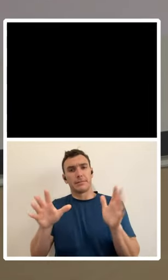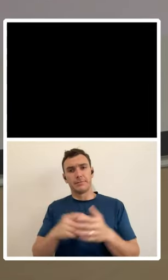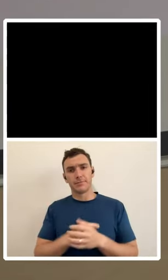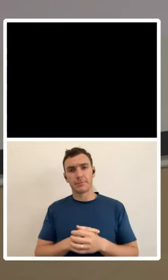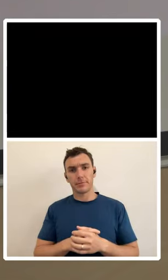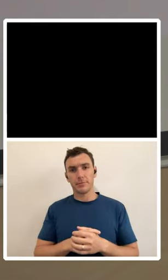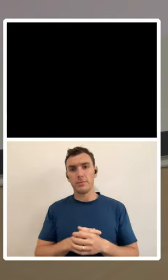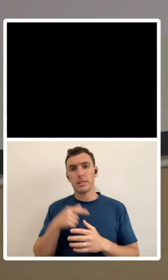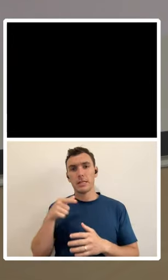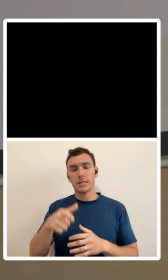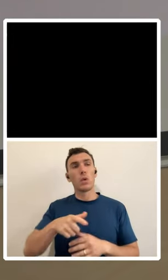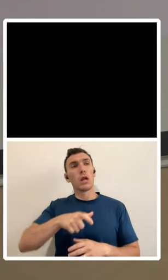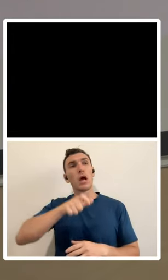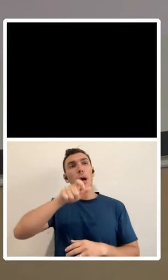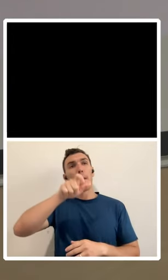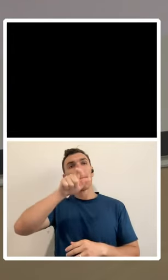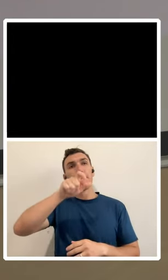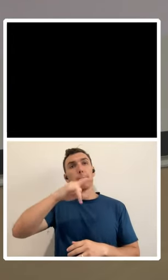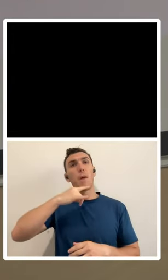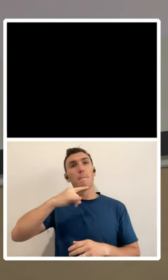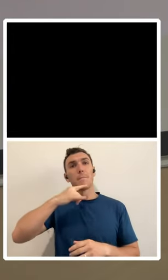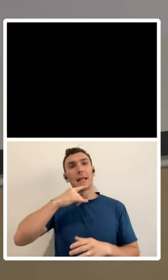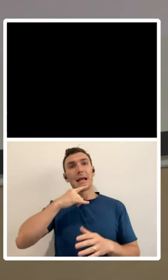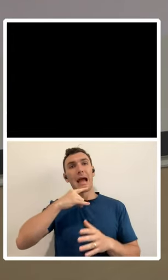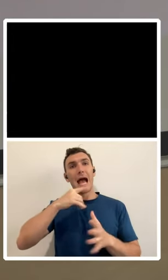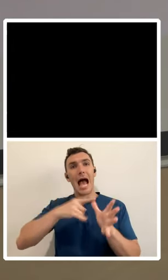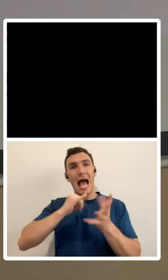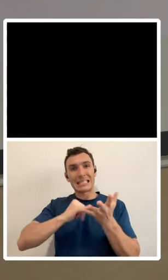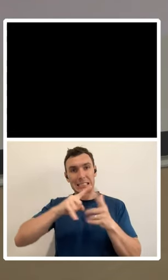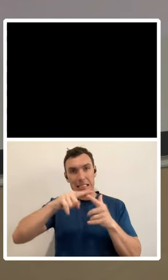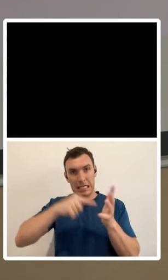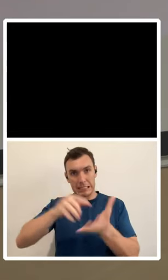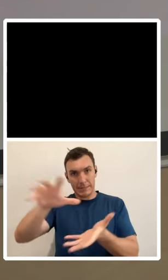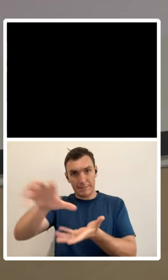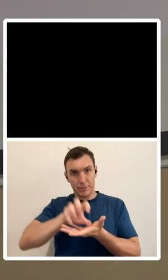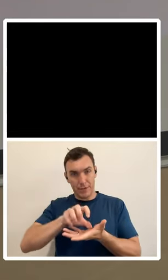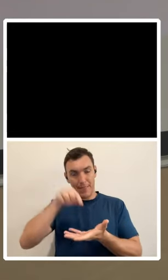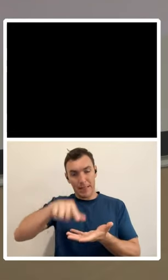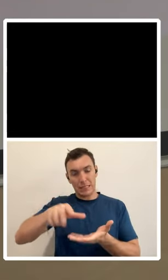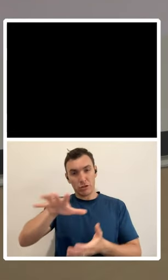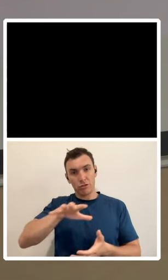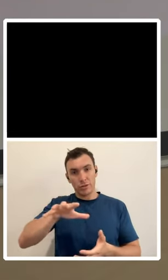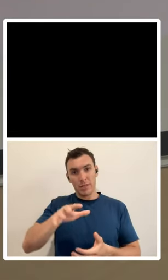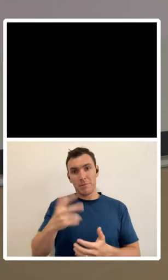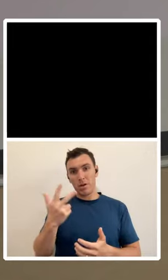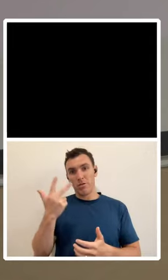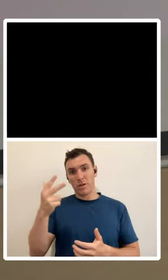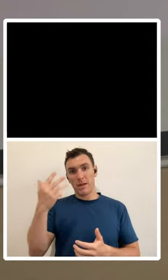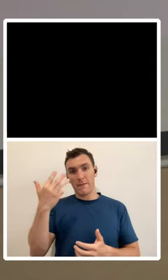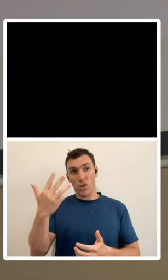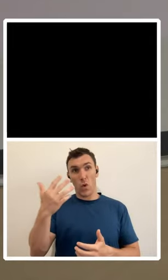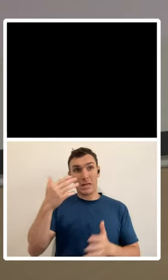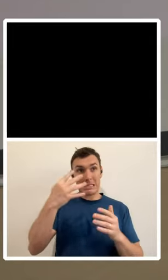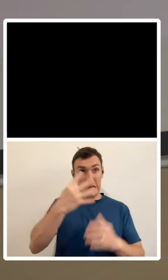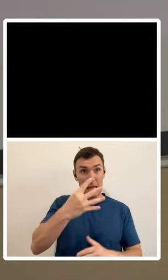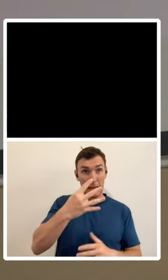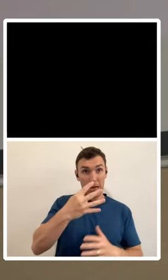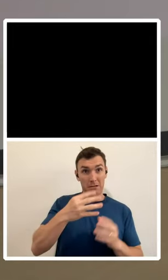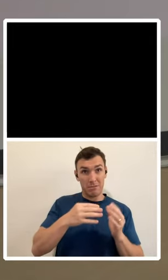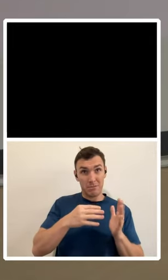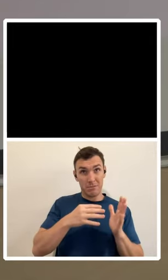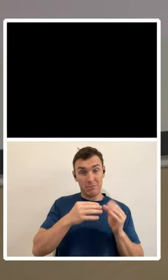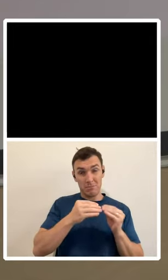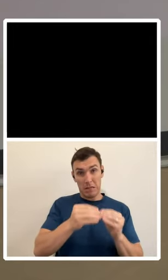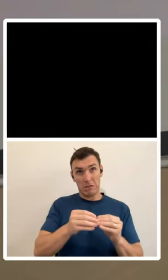in 1989. Yeah. Fast forward to 2023, public assets in this country are worth minus £1,600